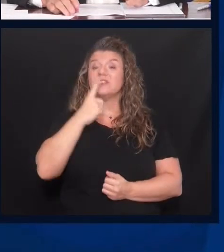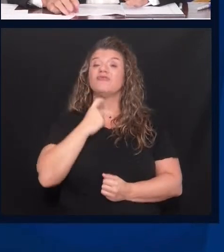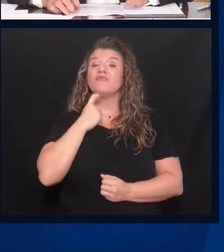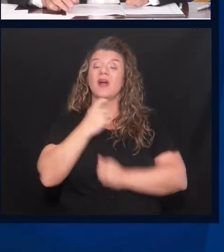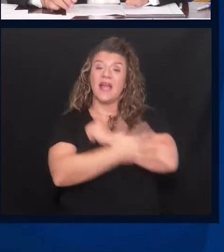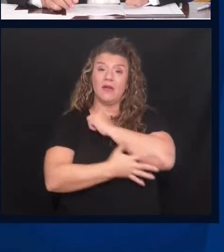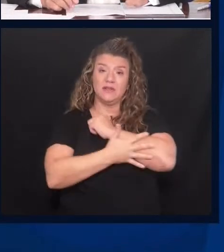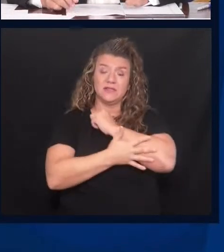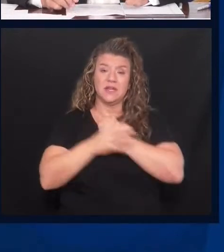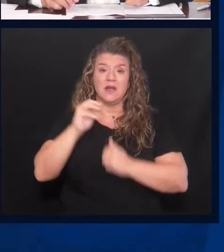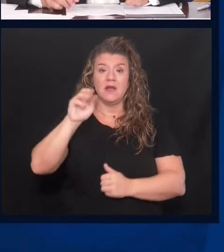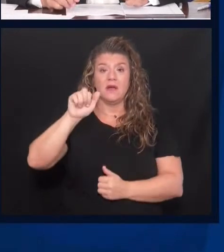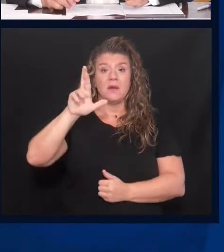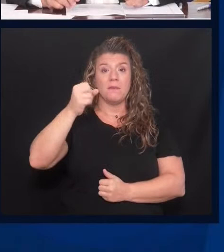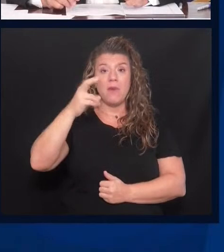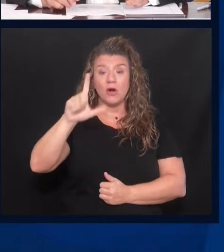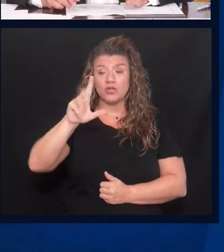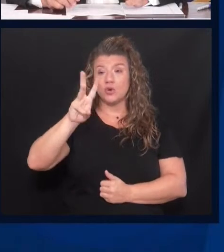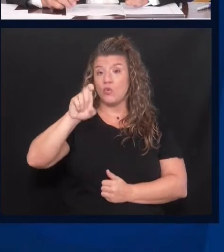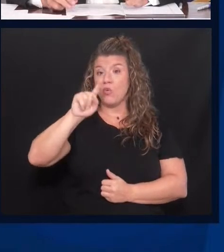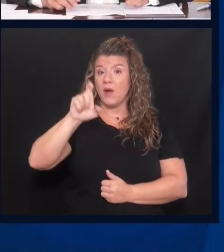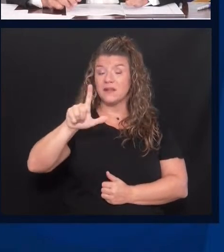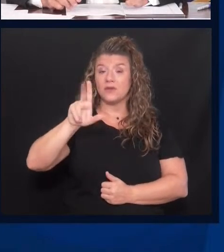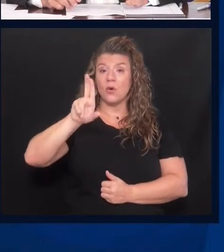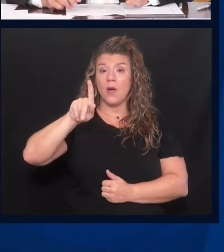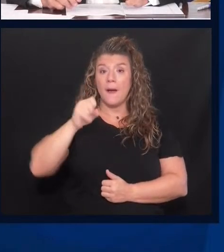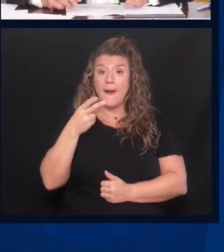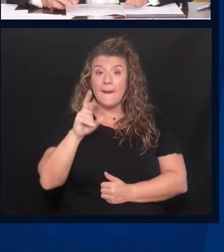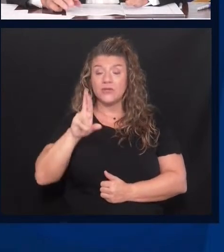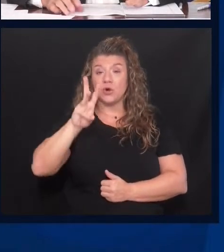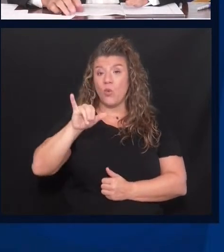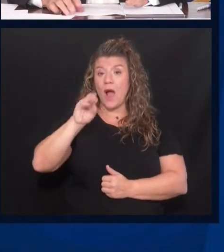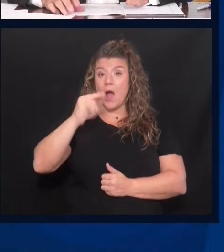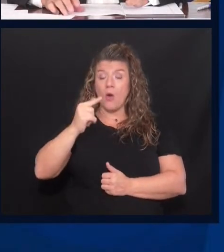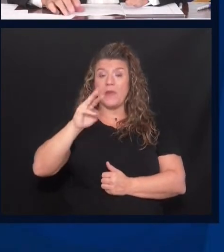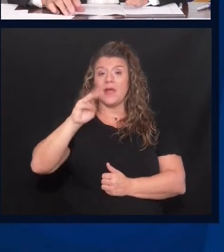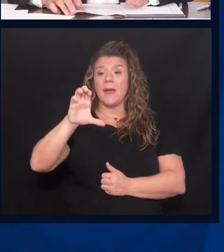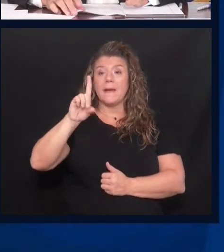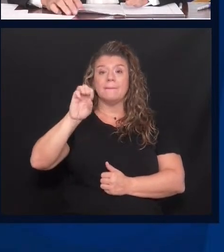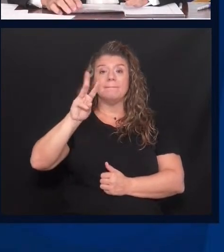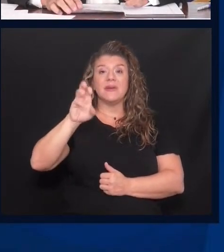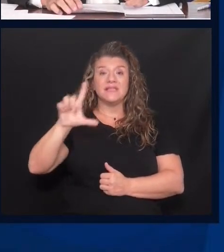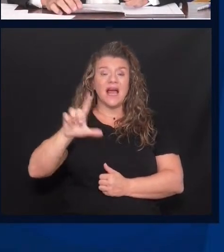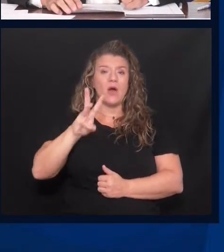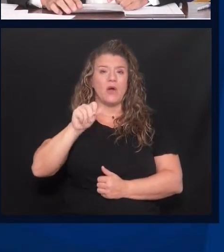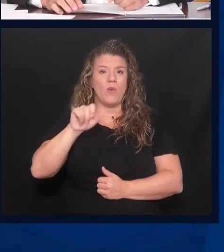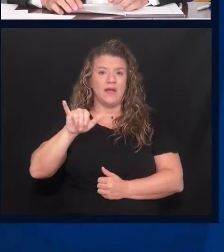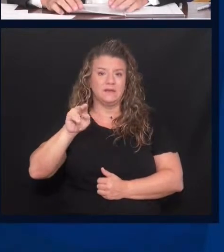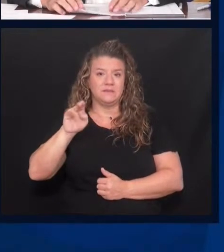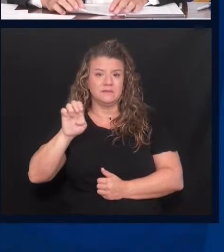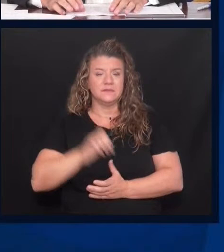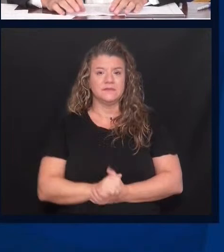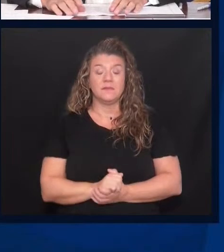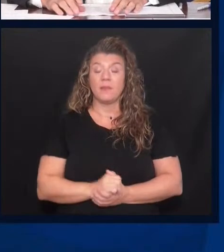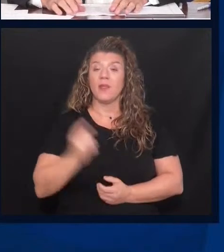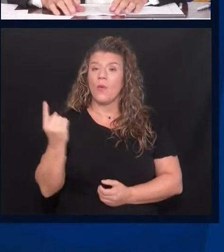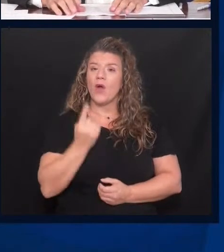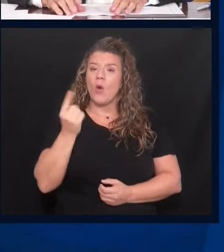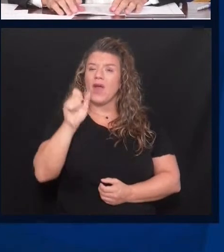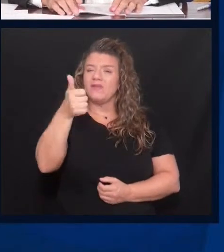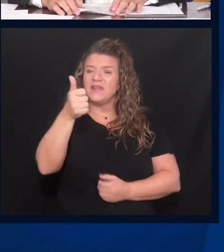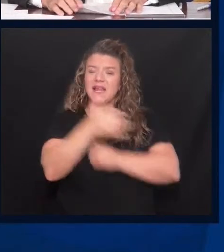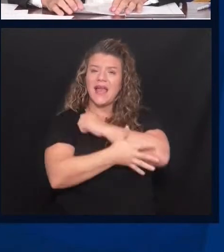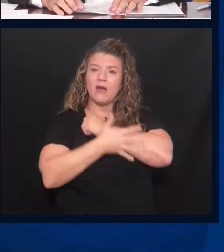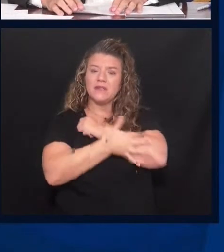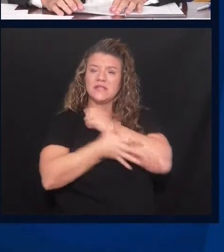counties: Marshall, Wetzel, Upshur, Wyoming, McDowell, and Wayne County. We have only 10 counties